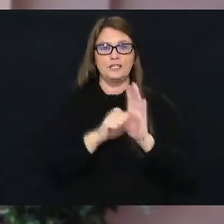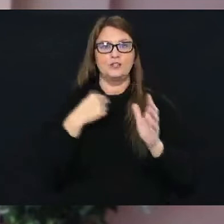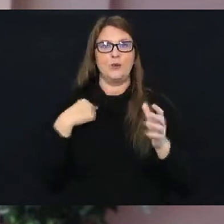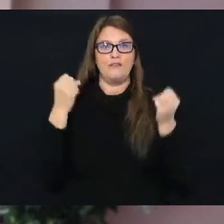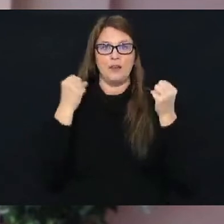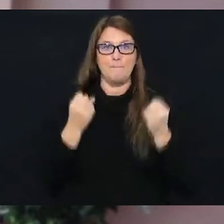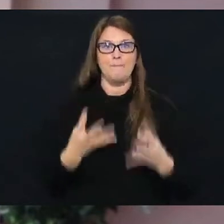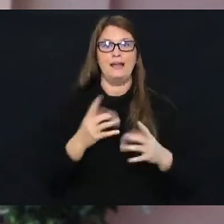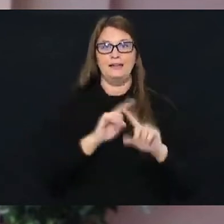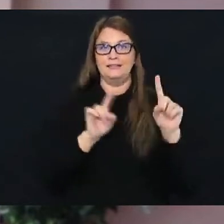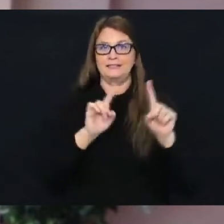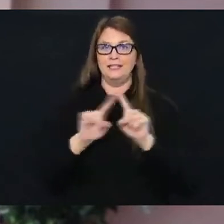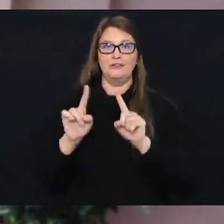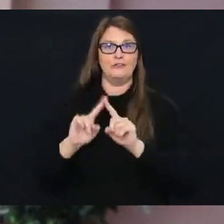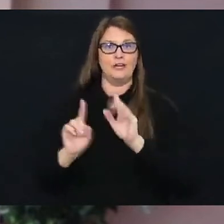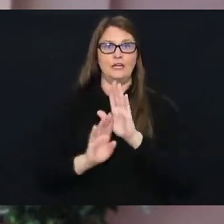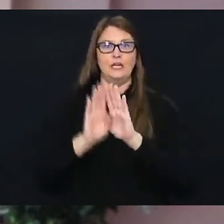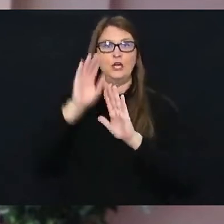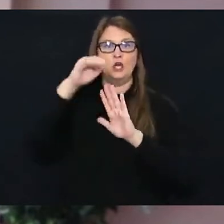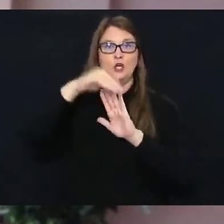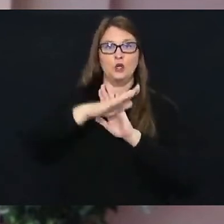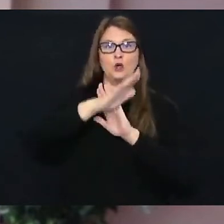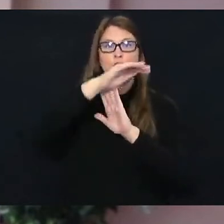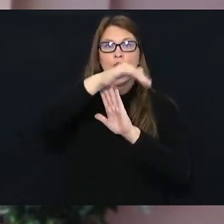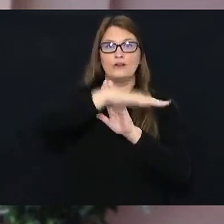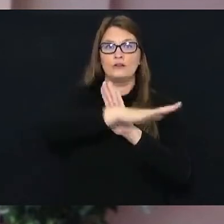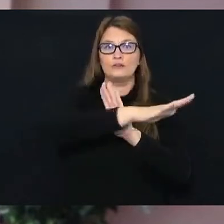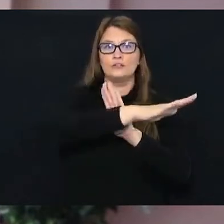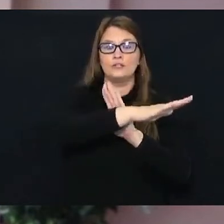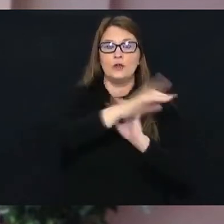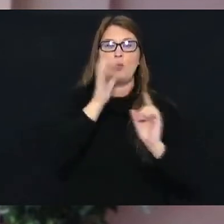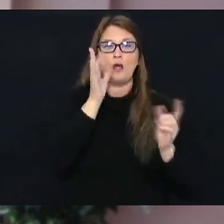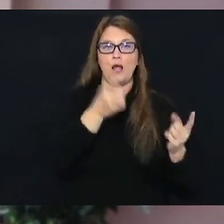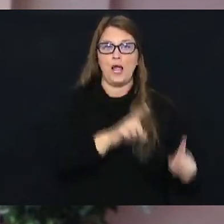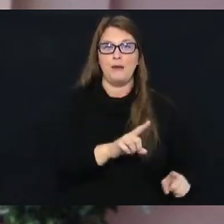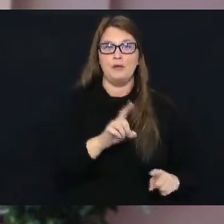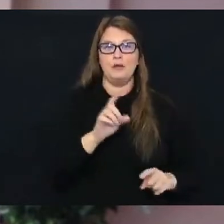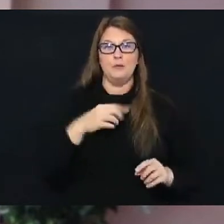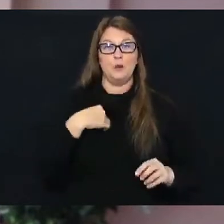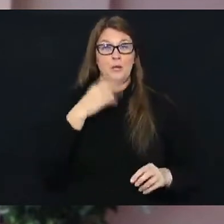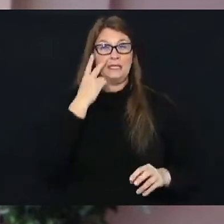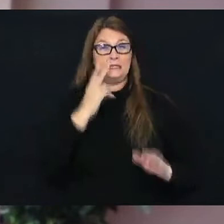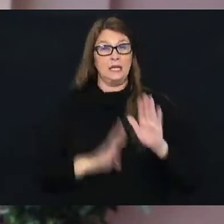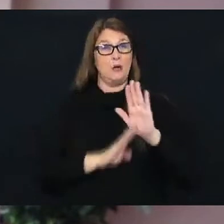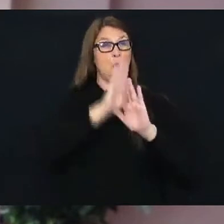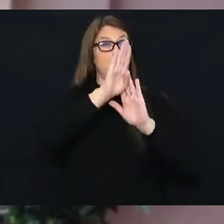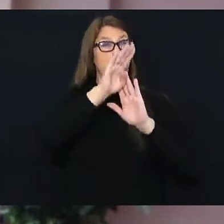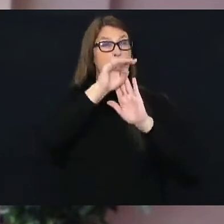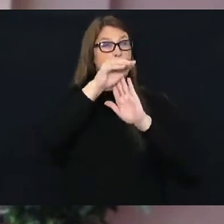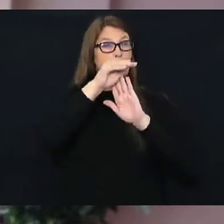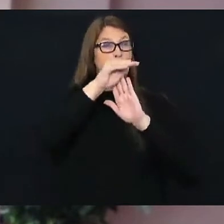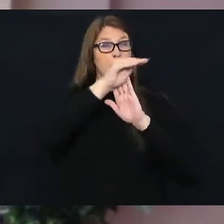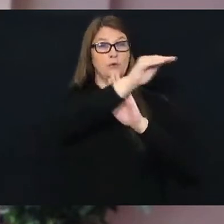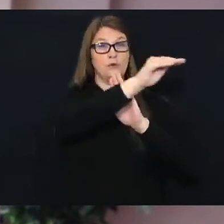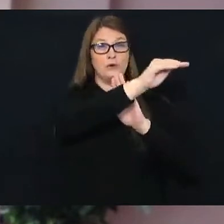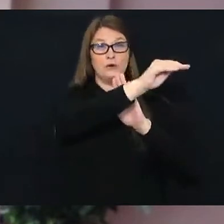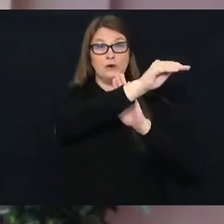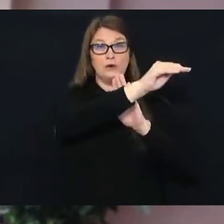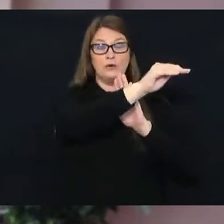curves underneath that plateau, we think. But when the plateau starts, we know that it still is 5